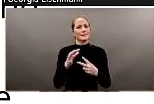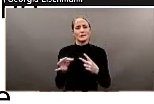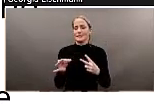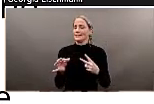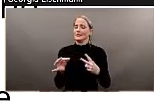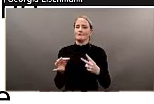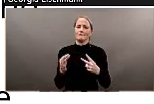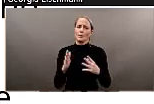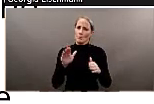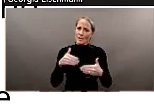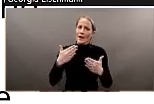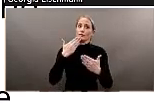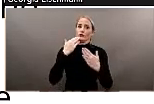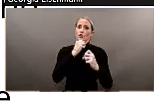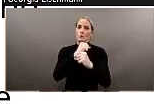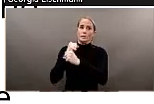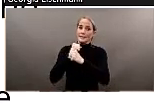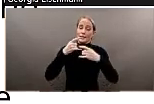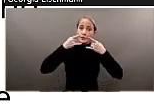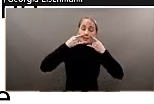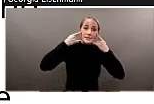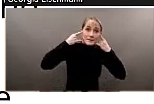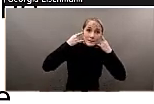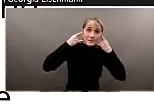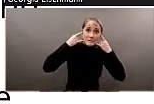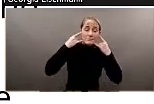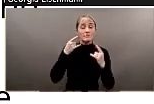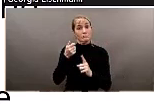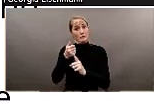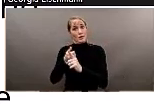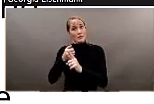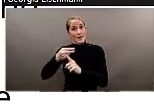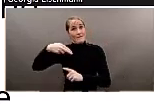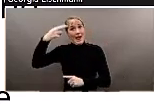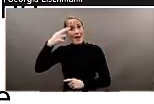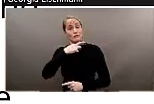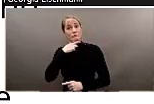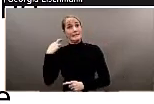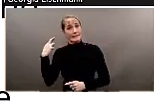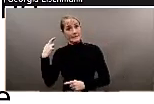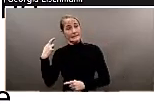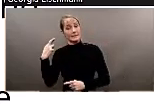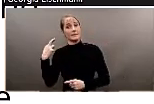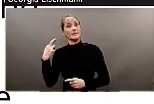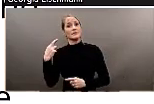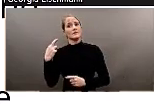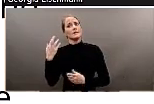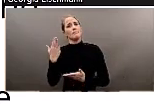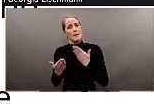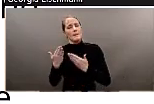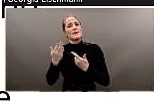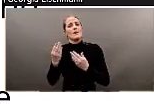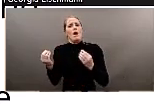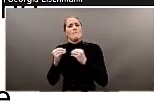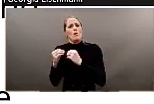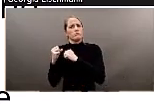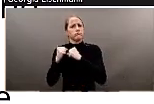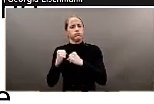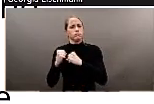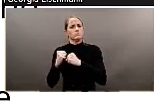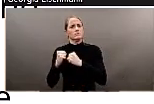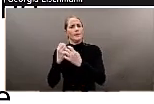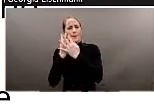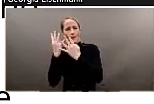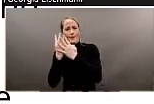It is a tried and true option. You can absolutely wear a mask. And if you're high risk, a